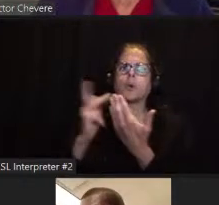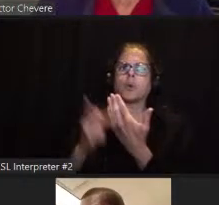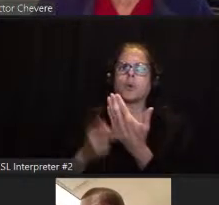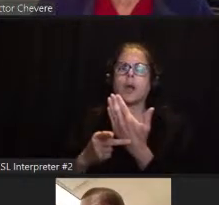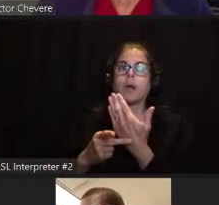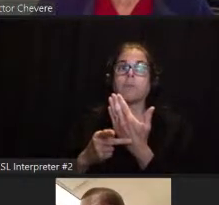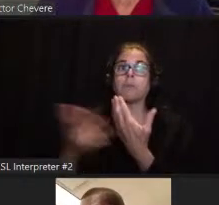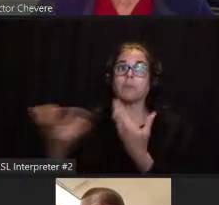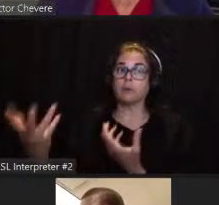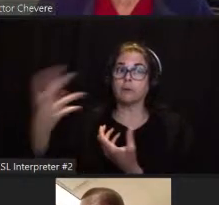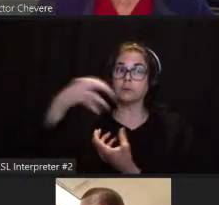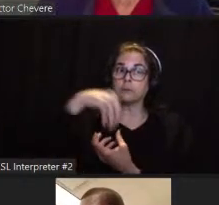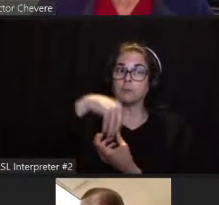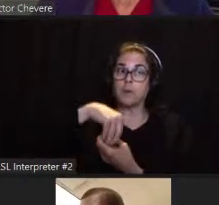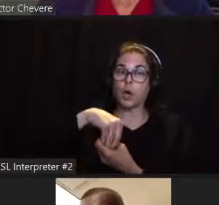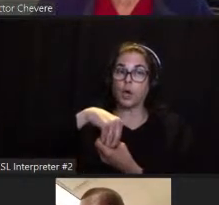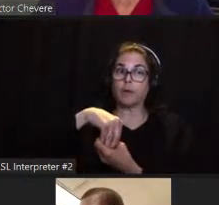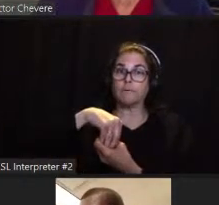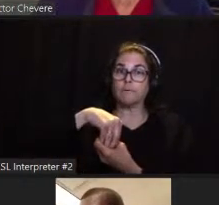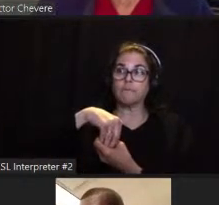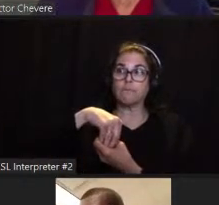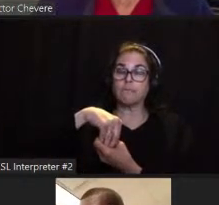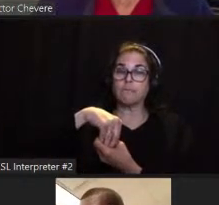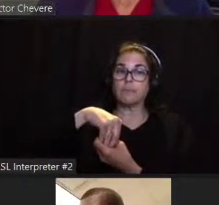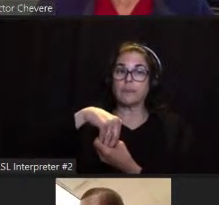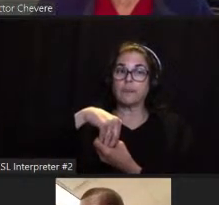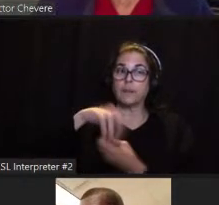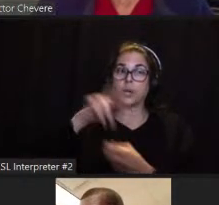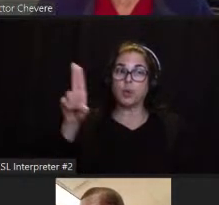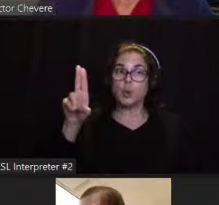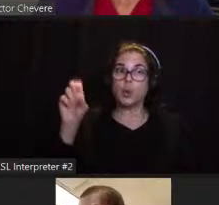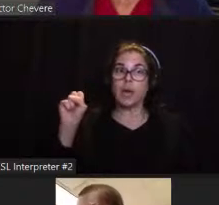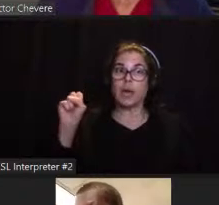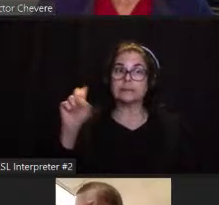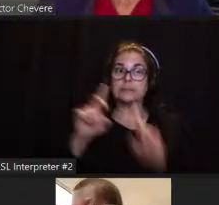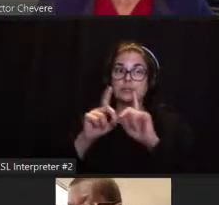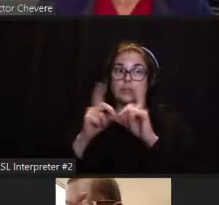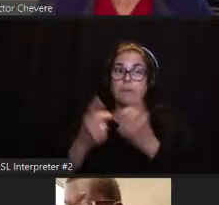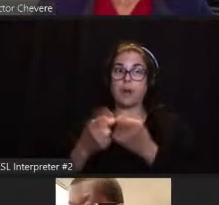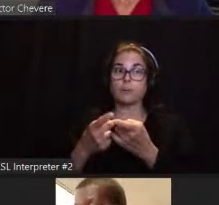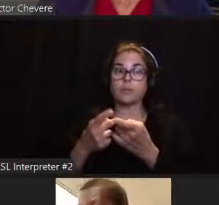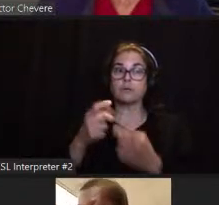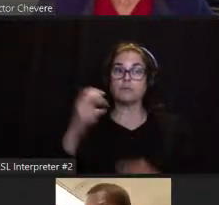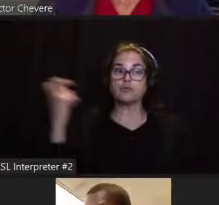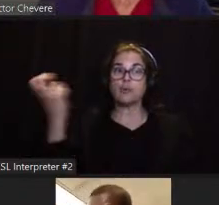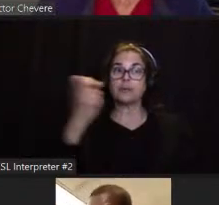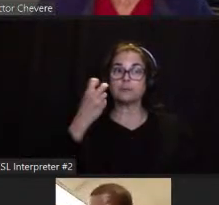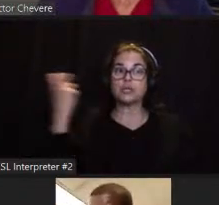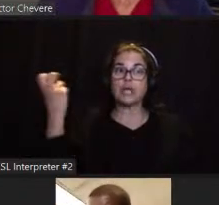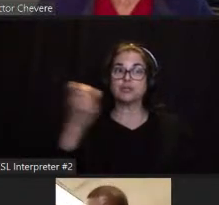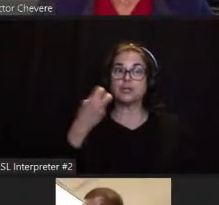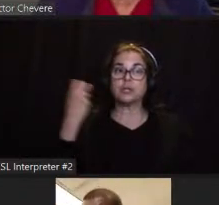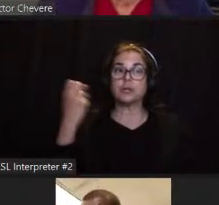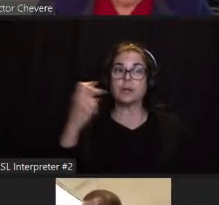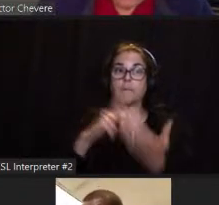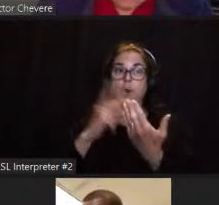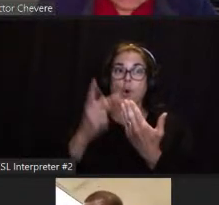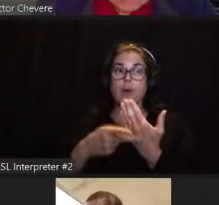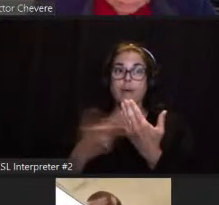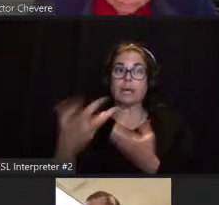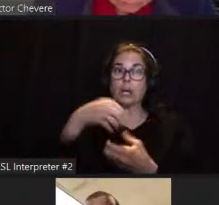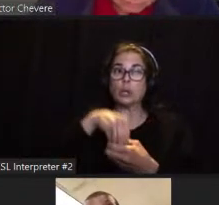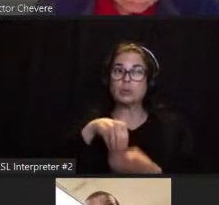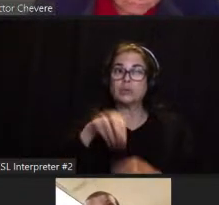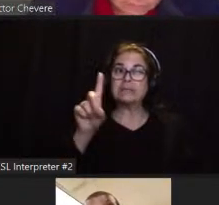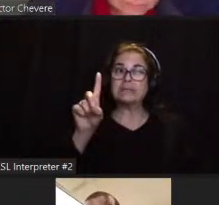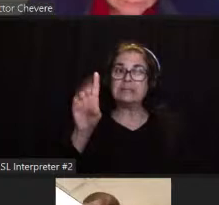part of the U.S. Department of Transportation program that includes the DBE program. Could you just